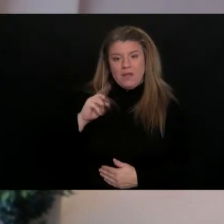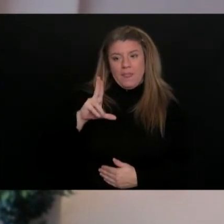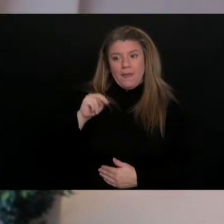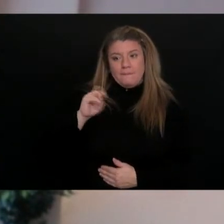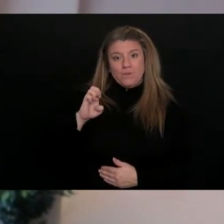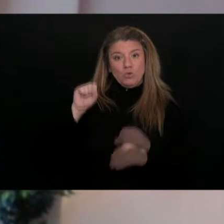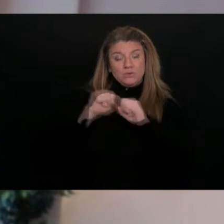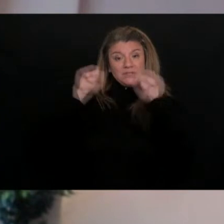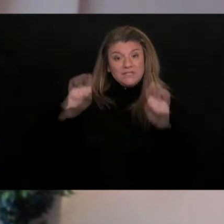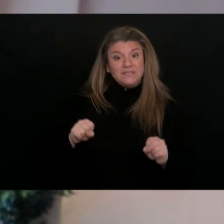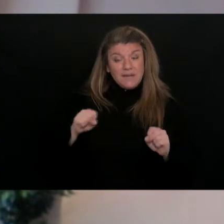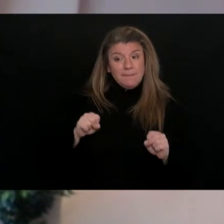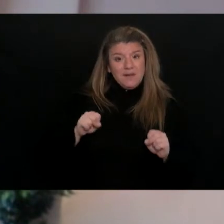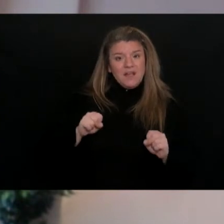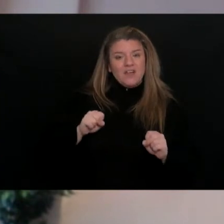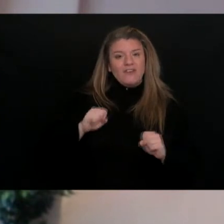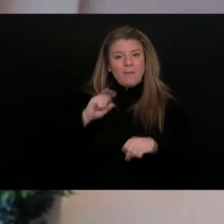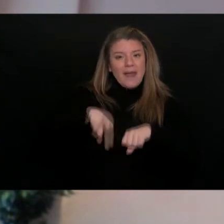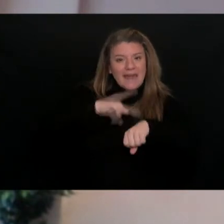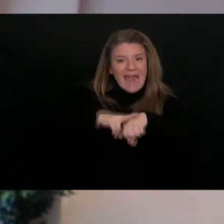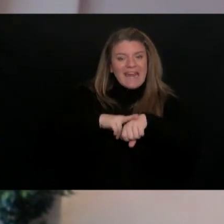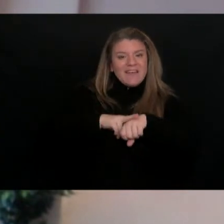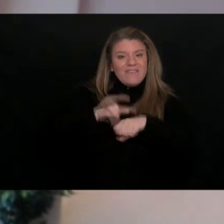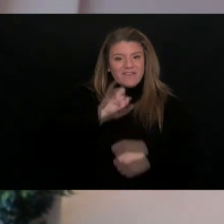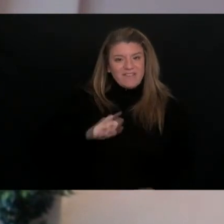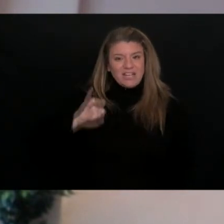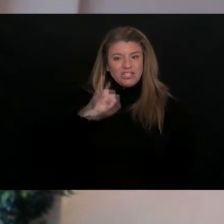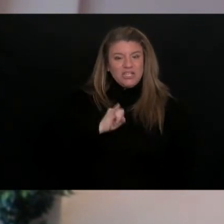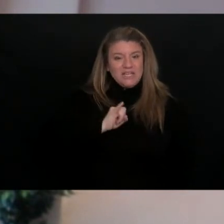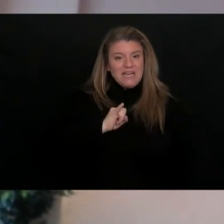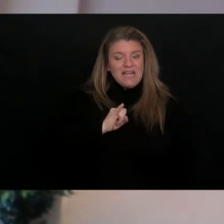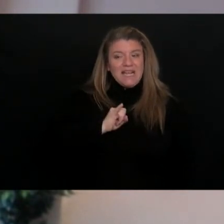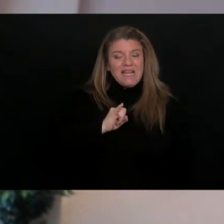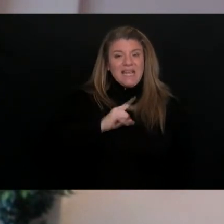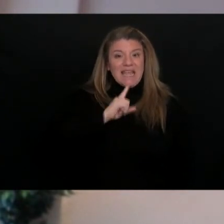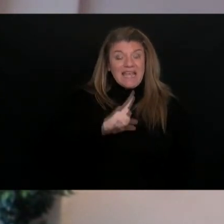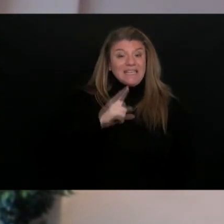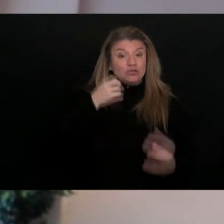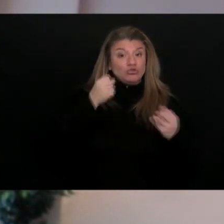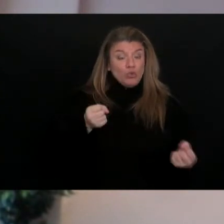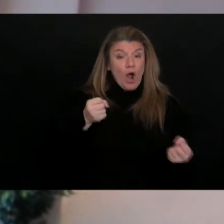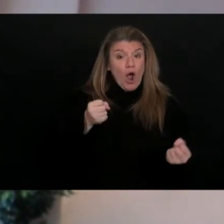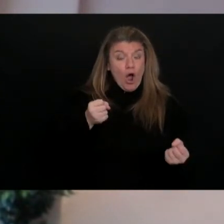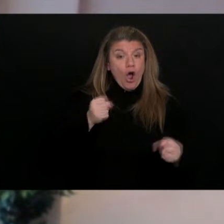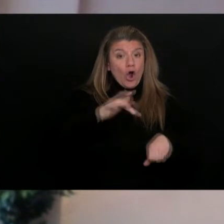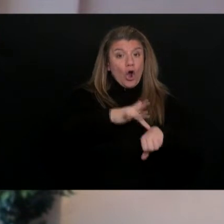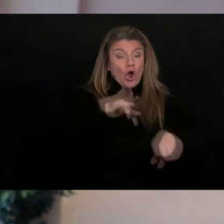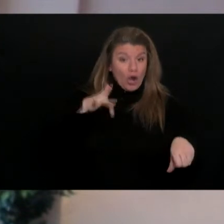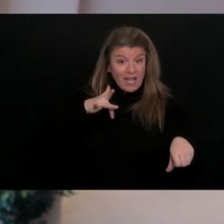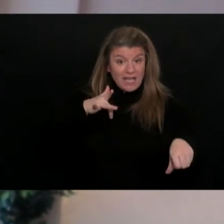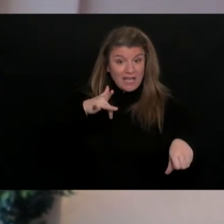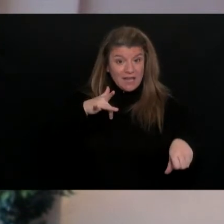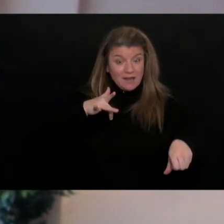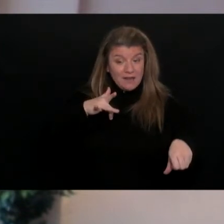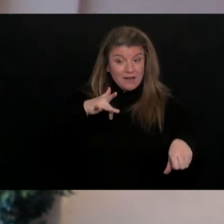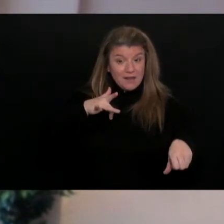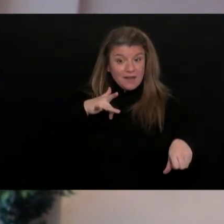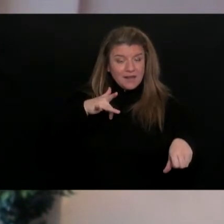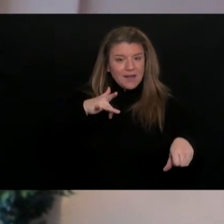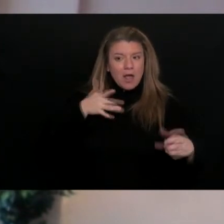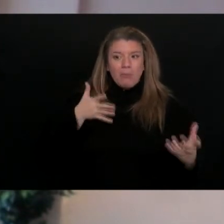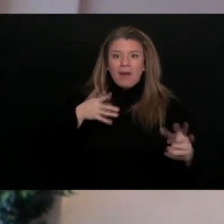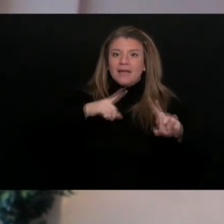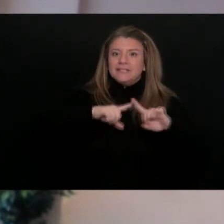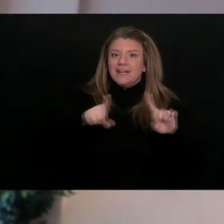a native infection is relatively strong very early, although different in